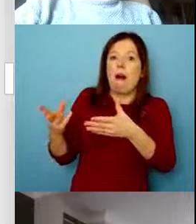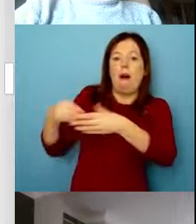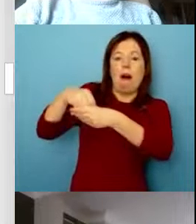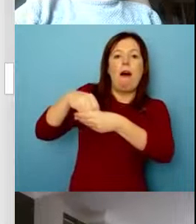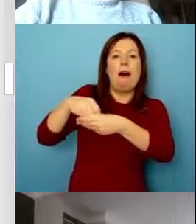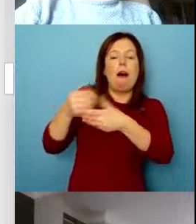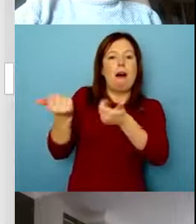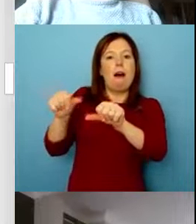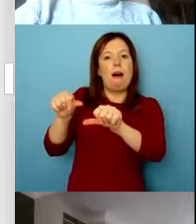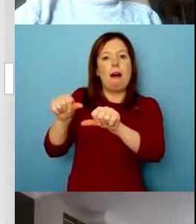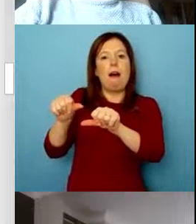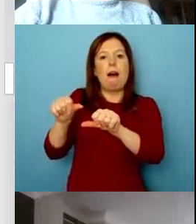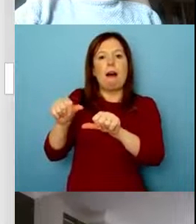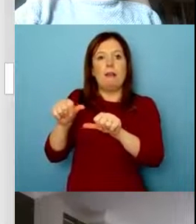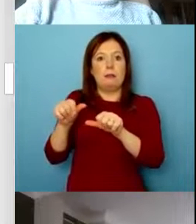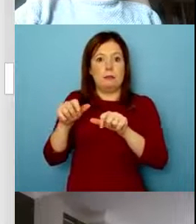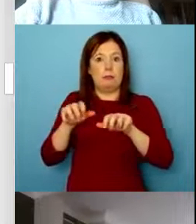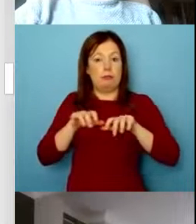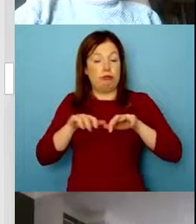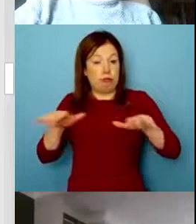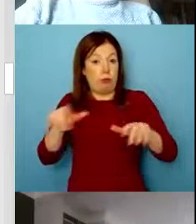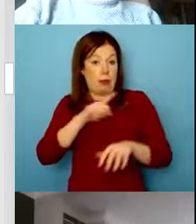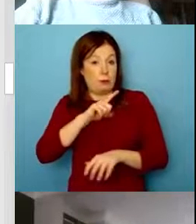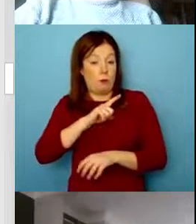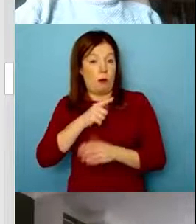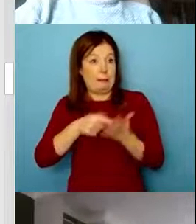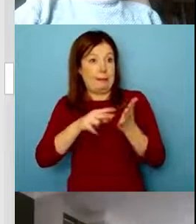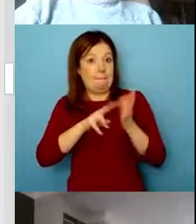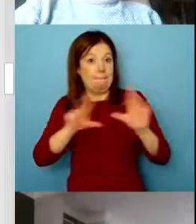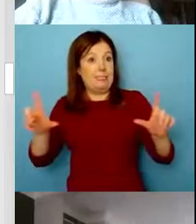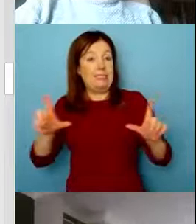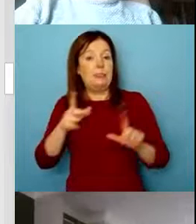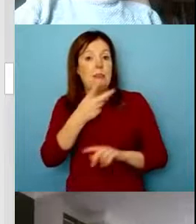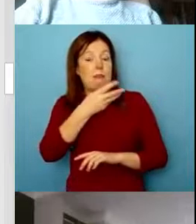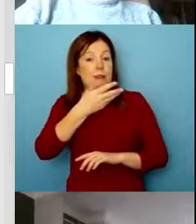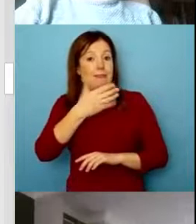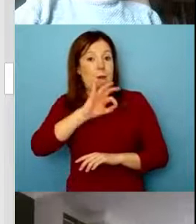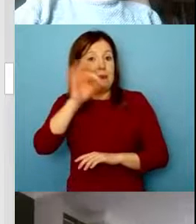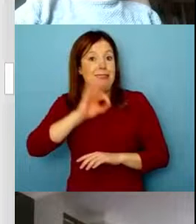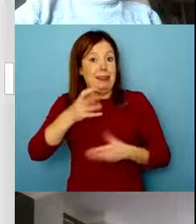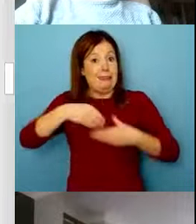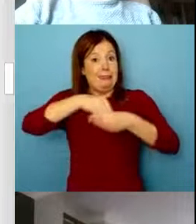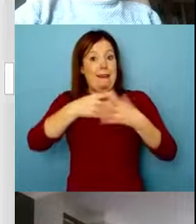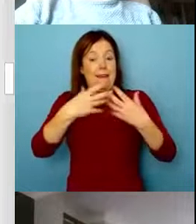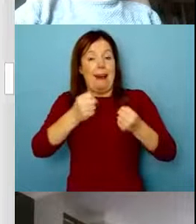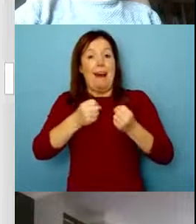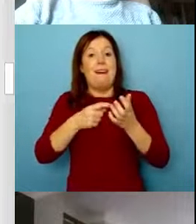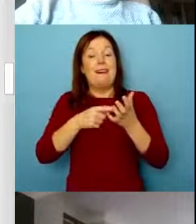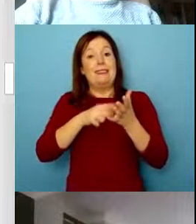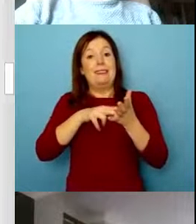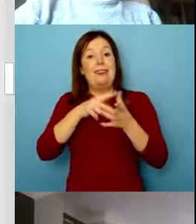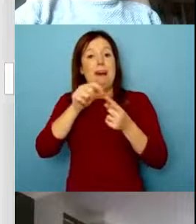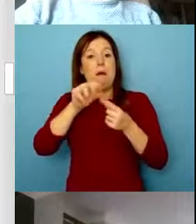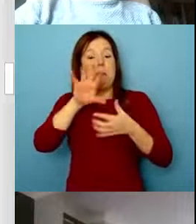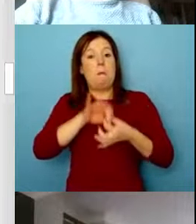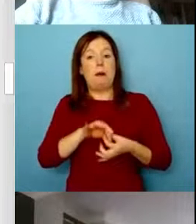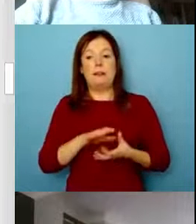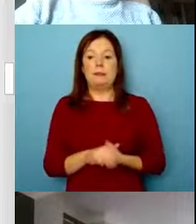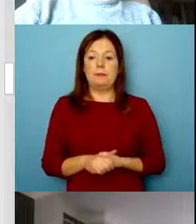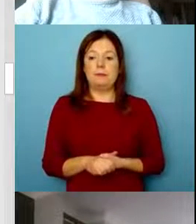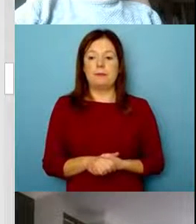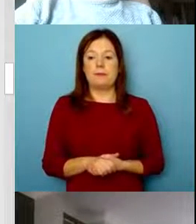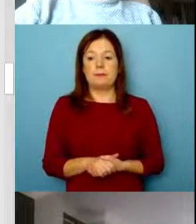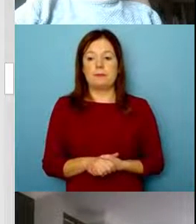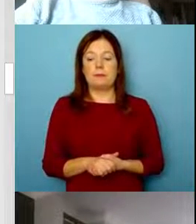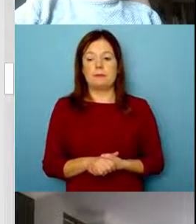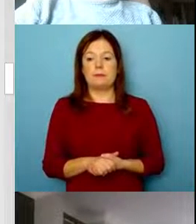to really, really high rate of about 95%, which is world leading, I'd say. And then this has